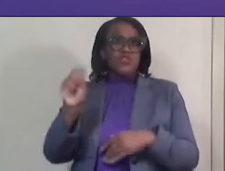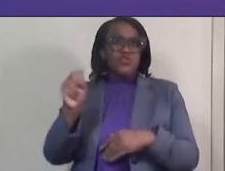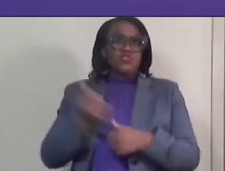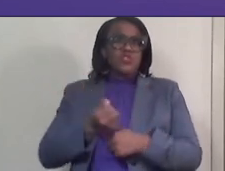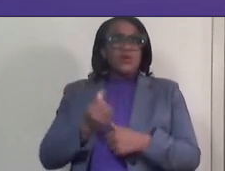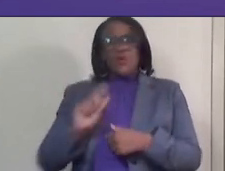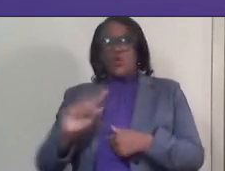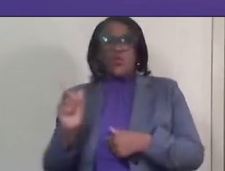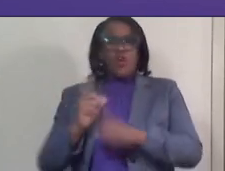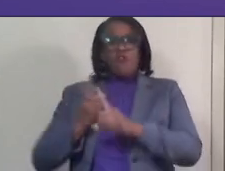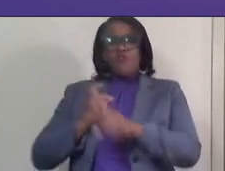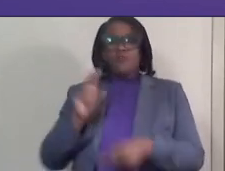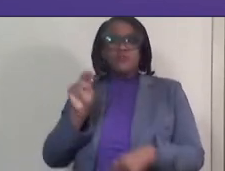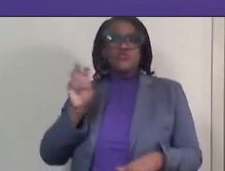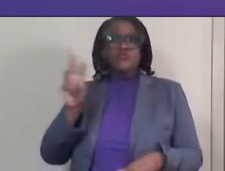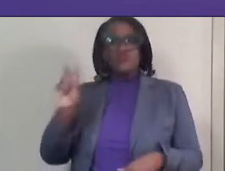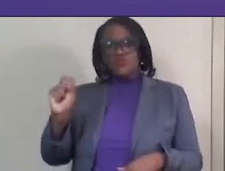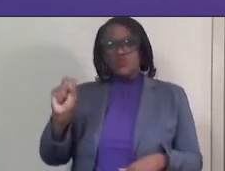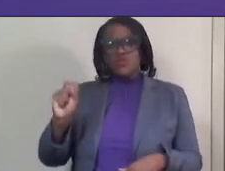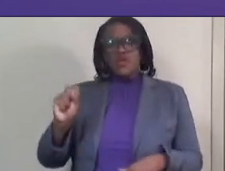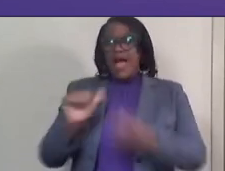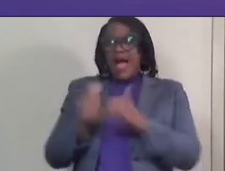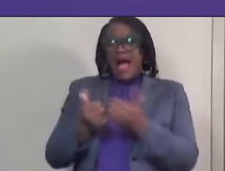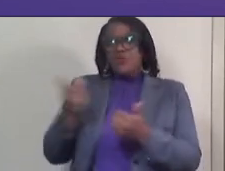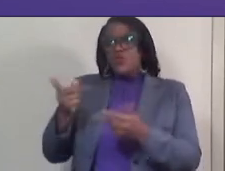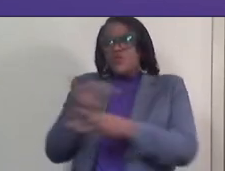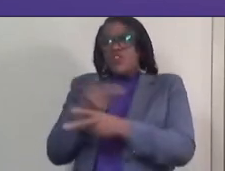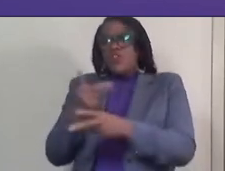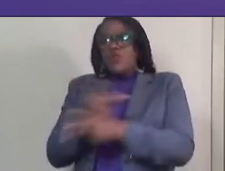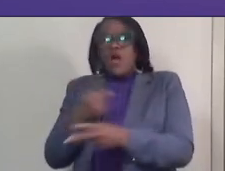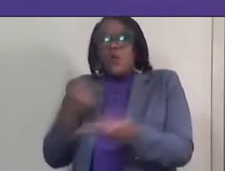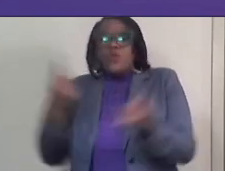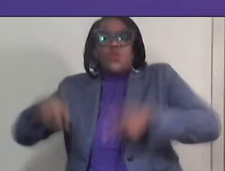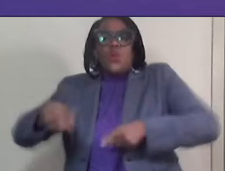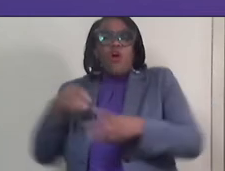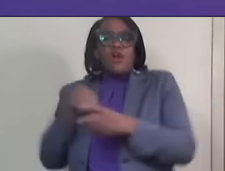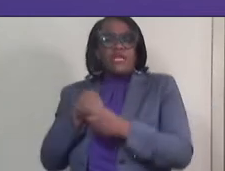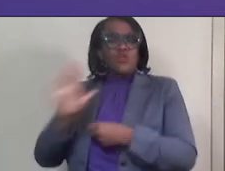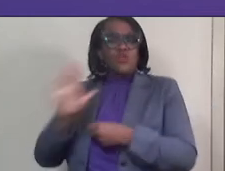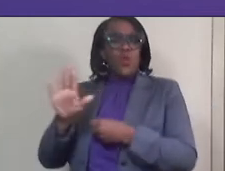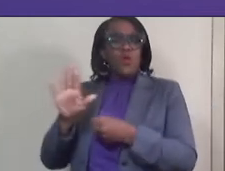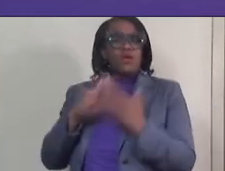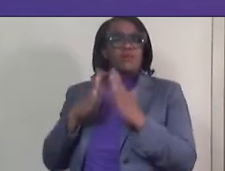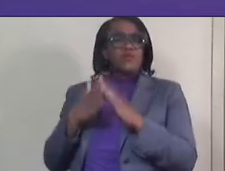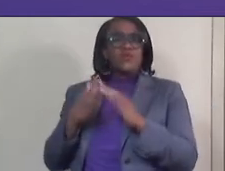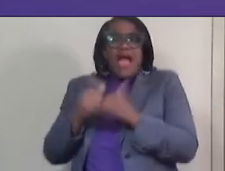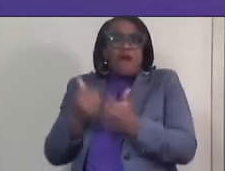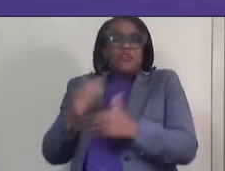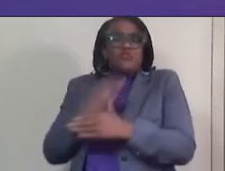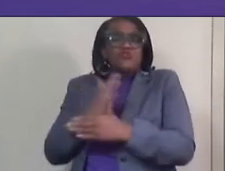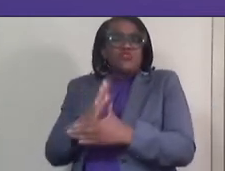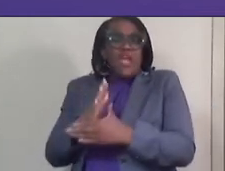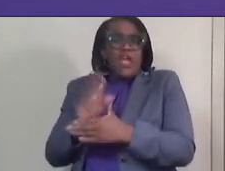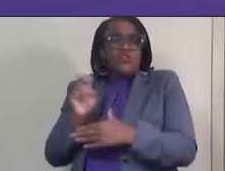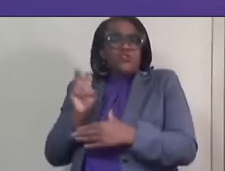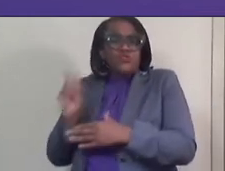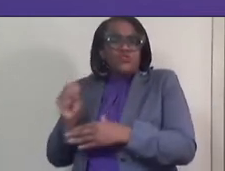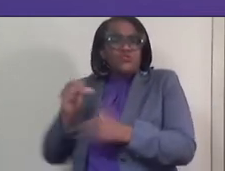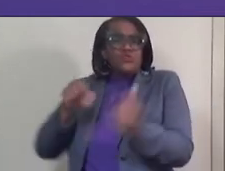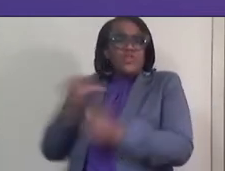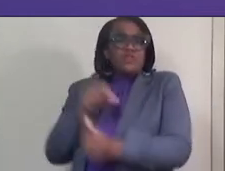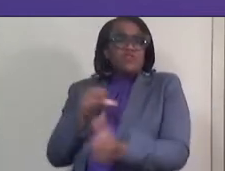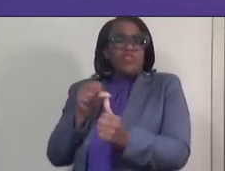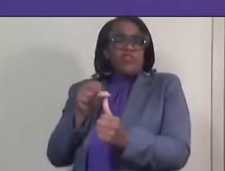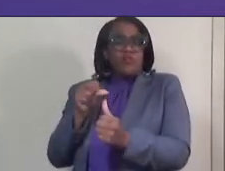all figure out what's going on in your community. How do you share news with each other? For